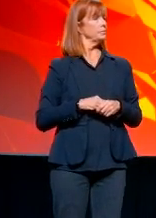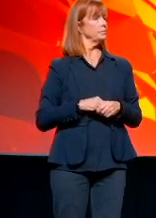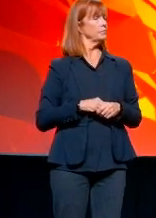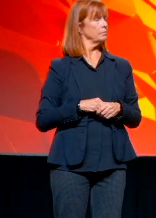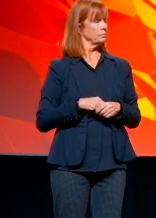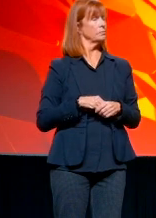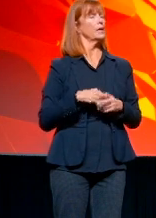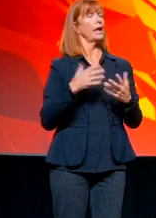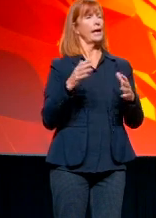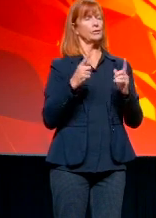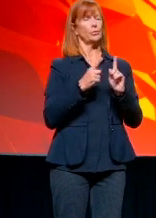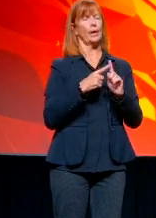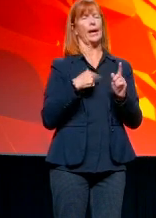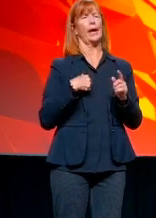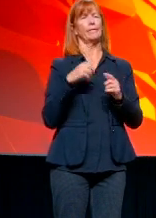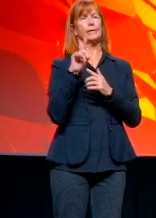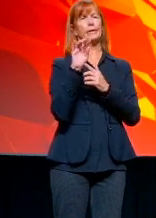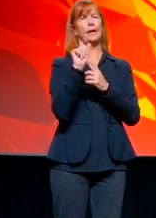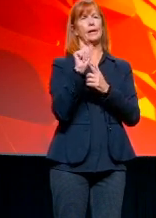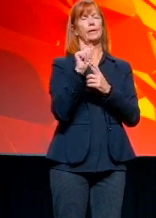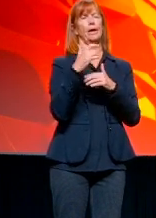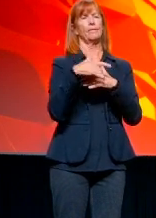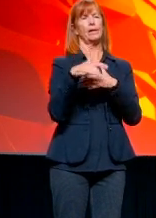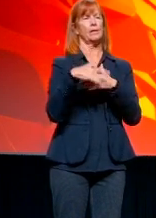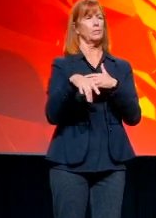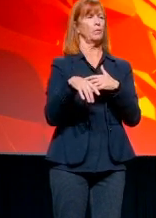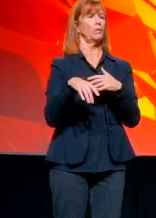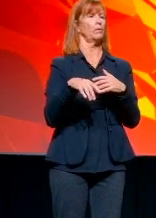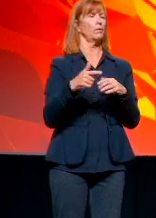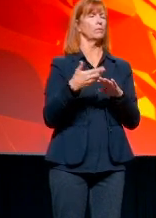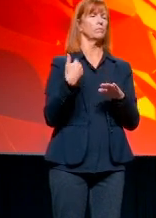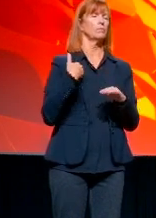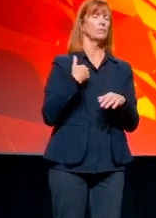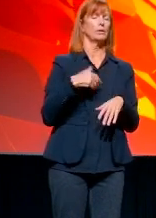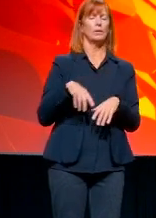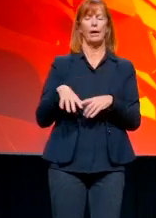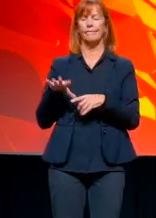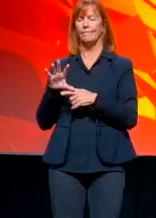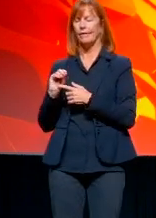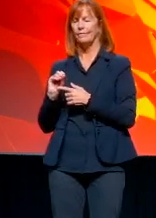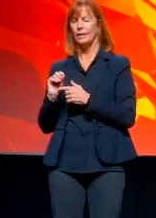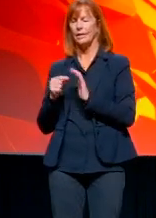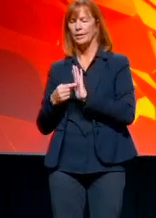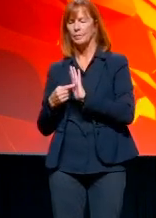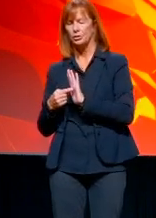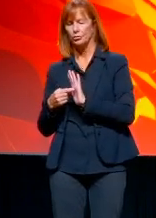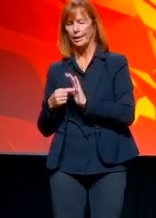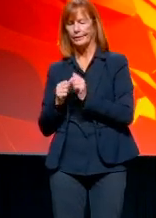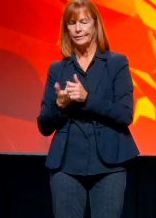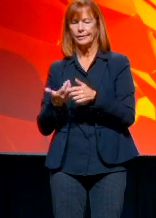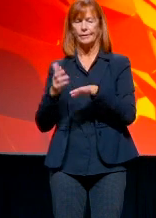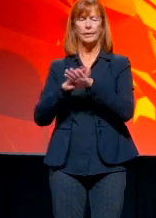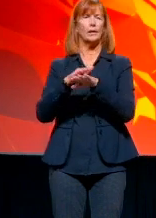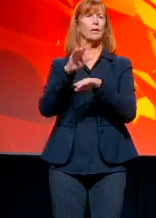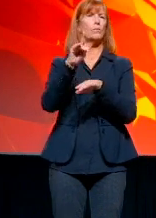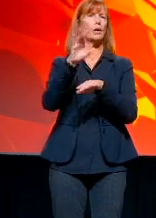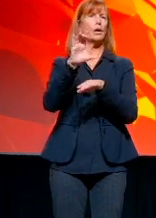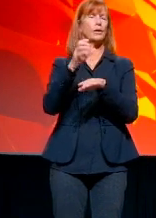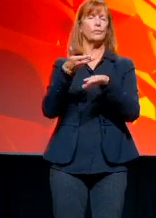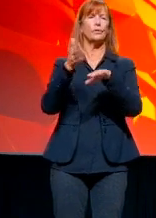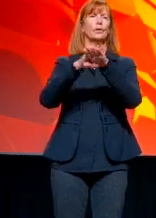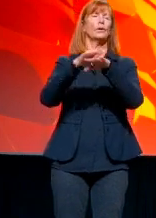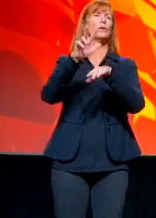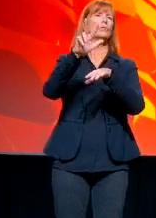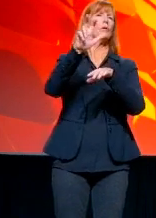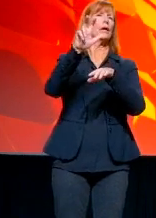available using DEX imaging pipeline, so going from 50 human demonstrations to 100 generated trajectories, 300 to